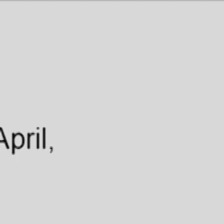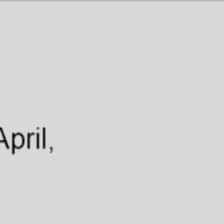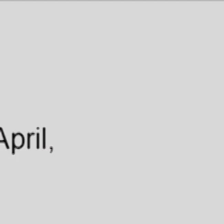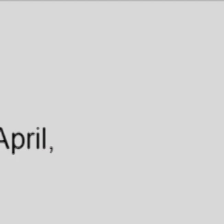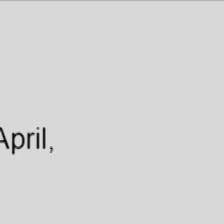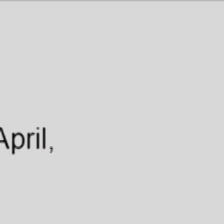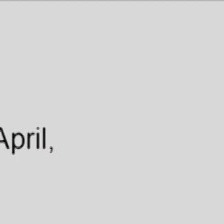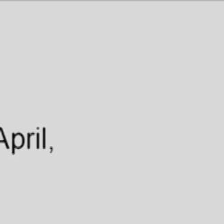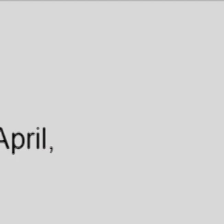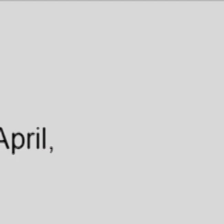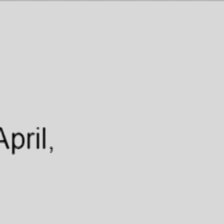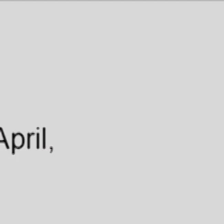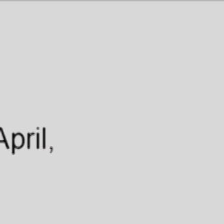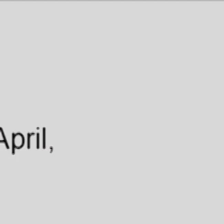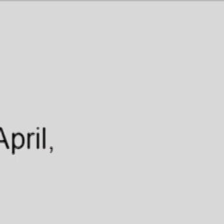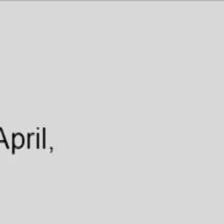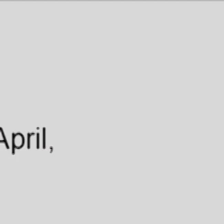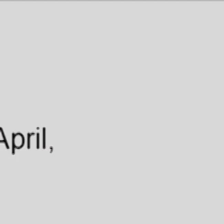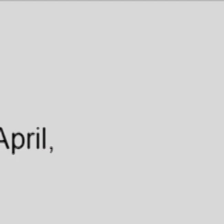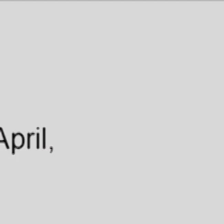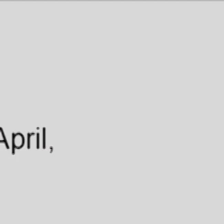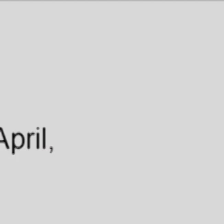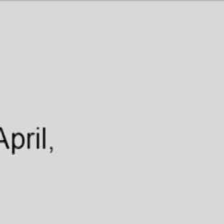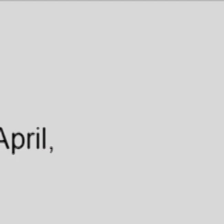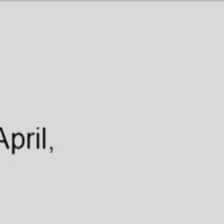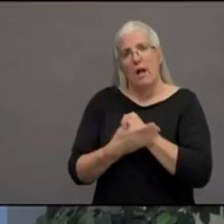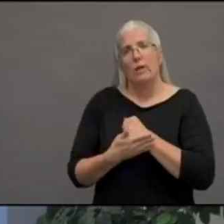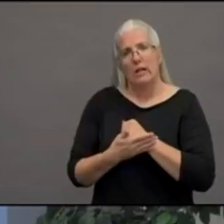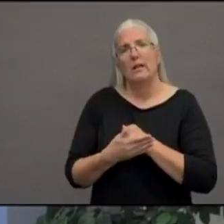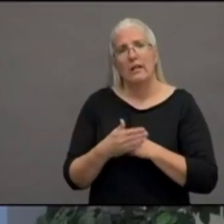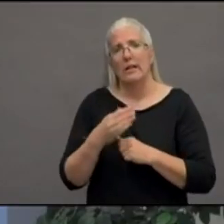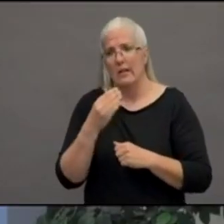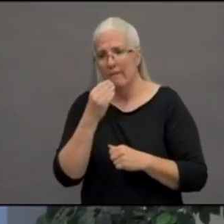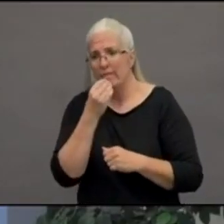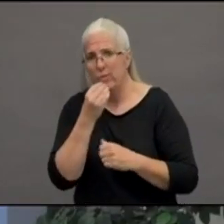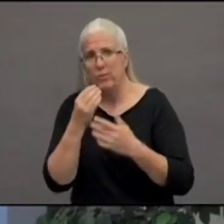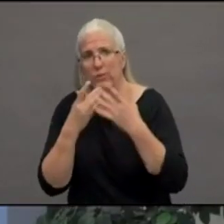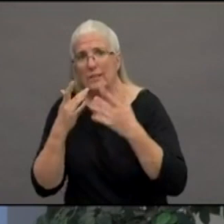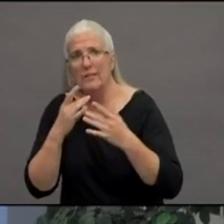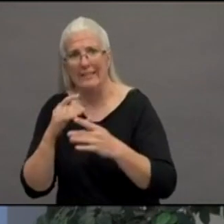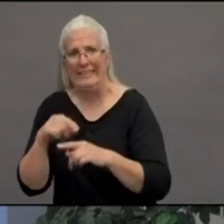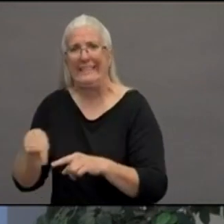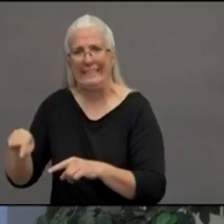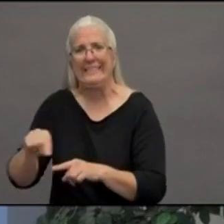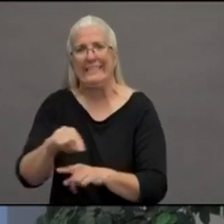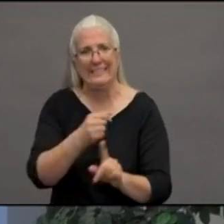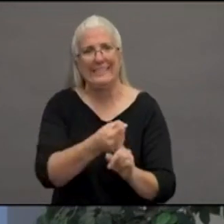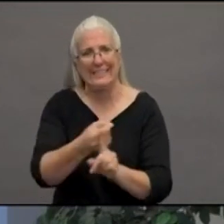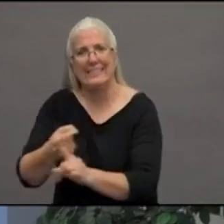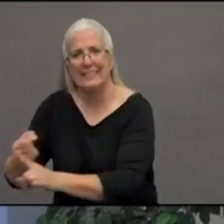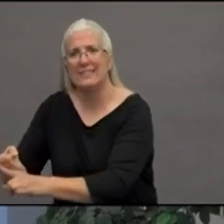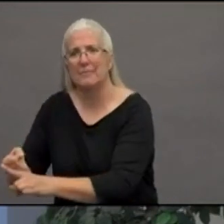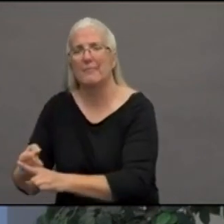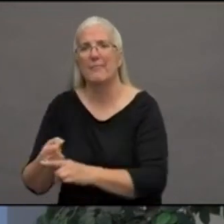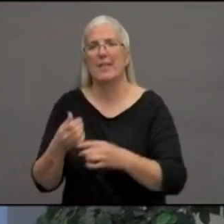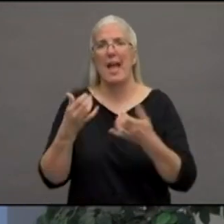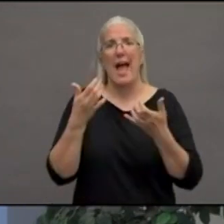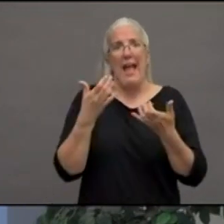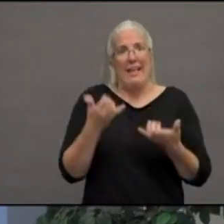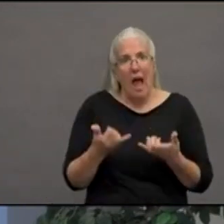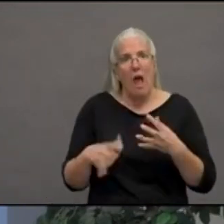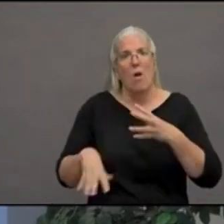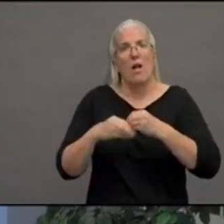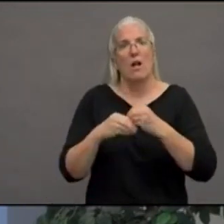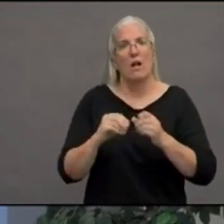we've always been challenged with food insecurity, but now of course we have a global health crisis. How has the COVID-19 pandemic really made it more of